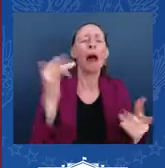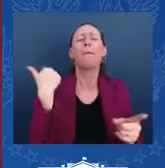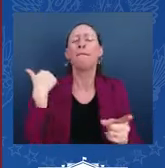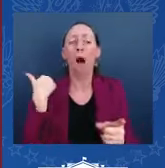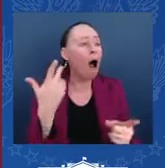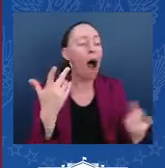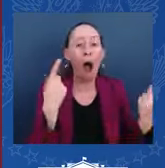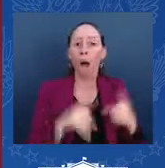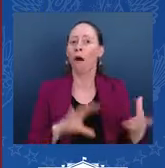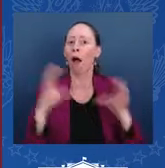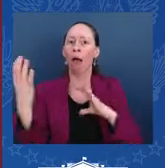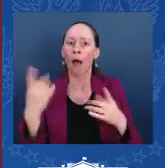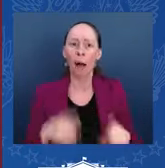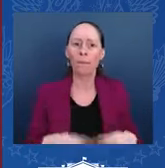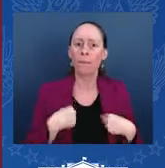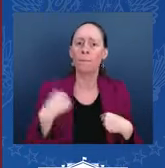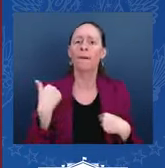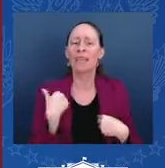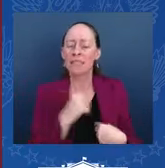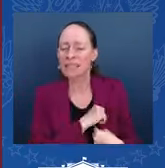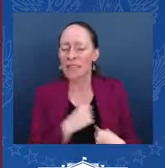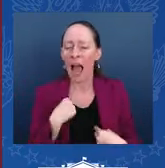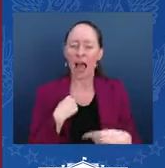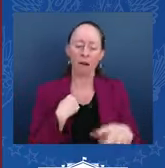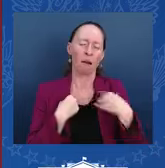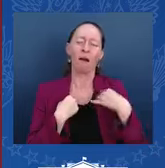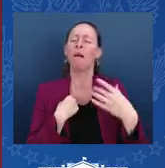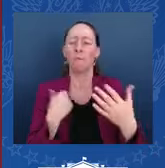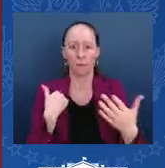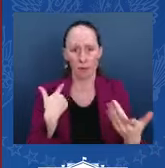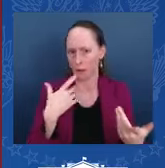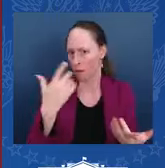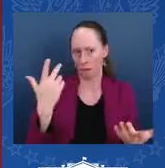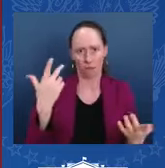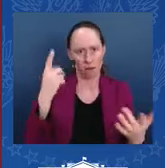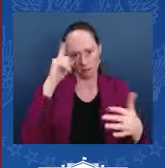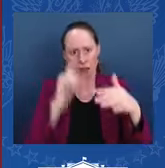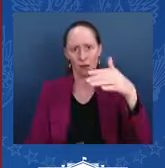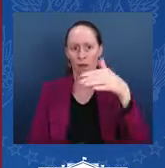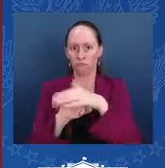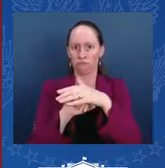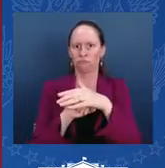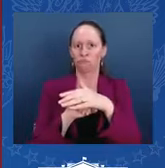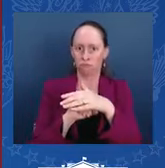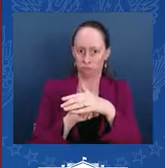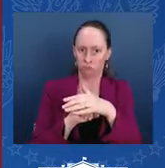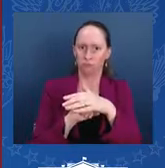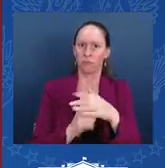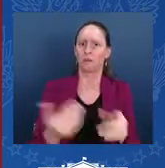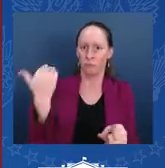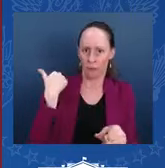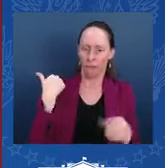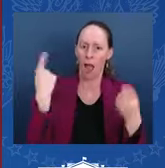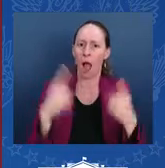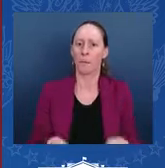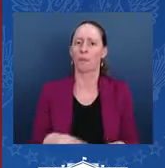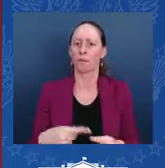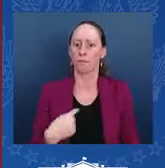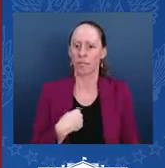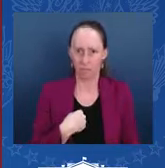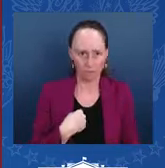I had two cranial aneurysms, and I was hospitalized for a long time. And you have what they call